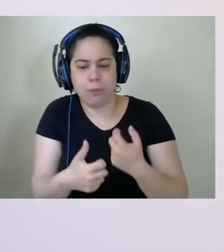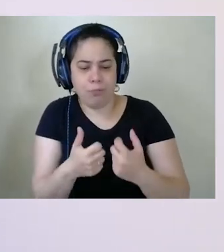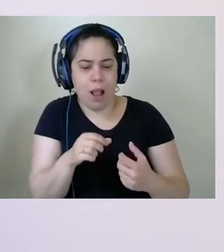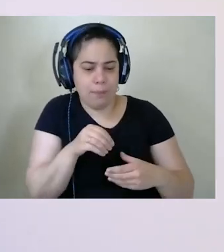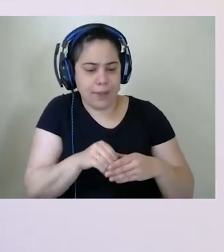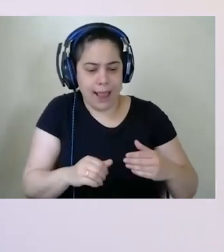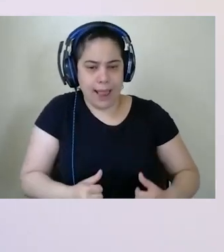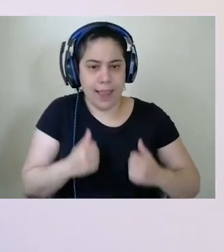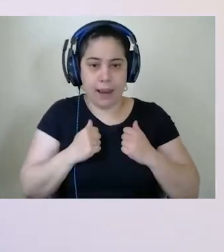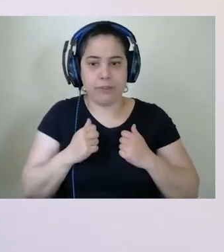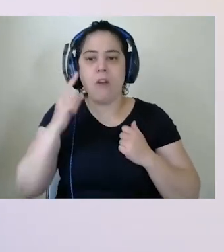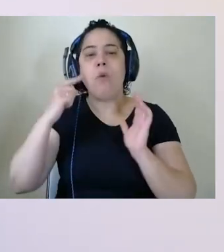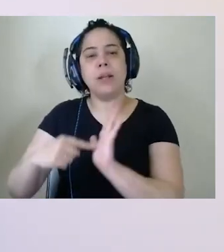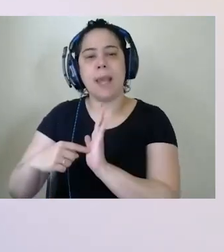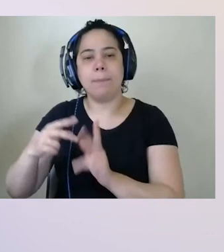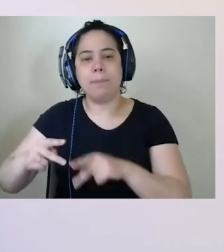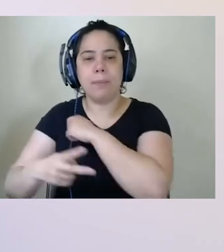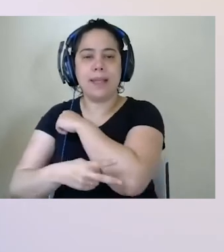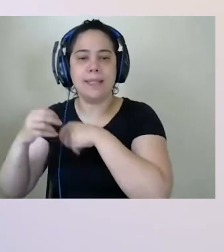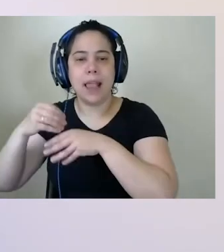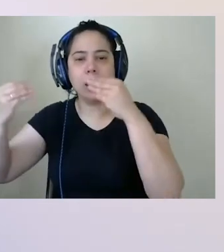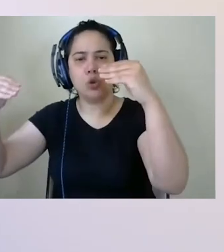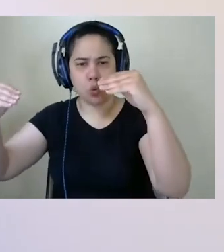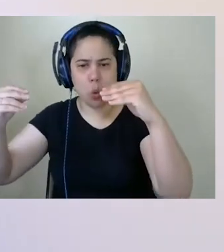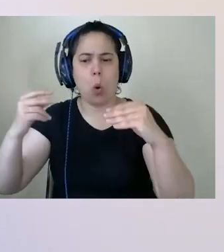example. Shoplifting is endemic in this population.